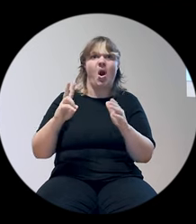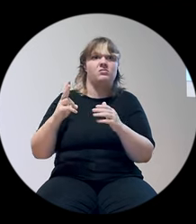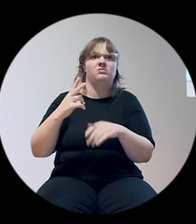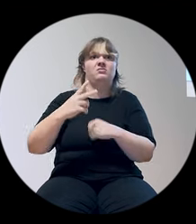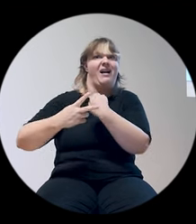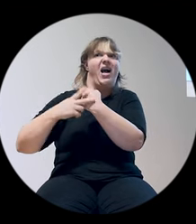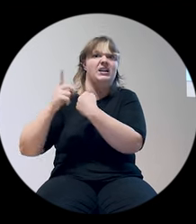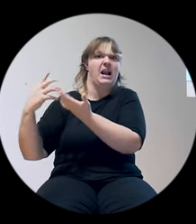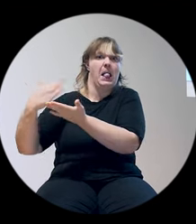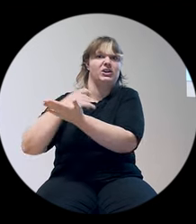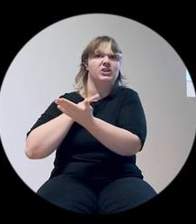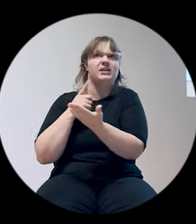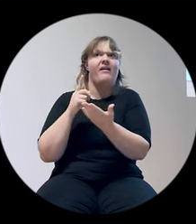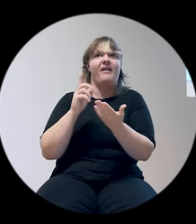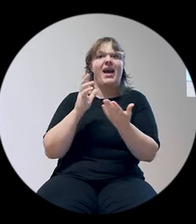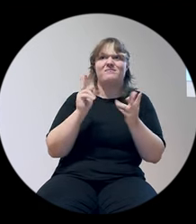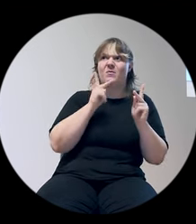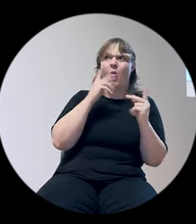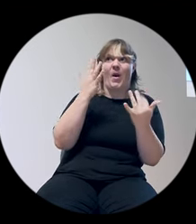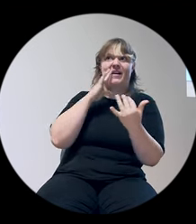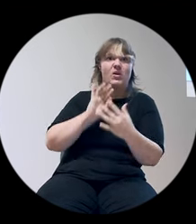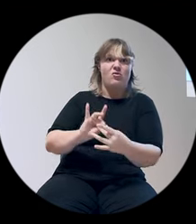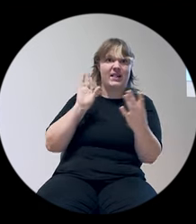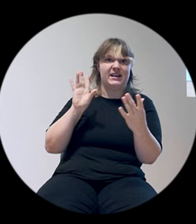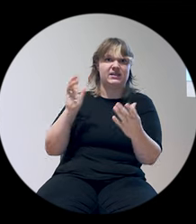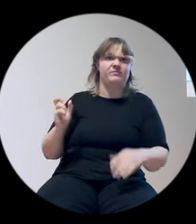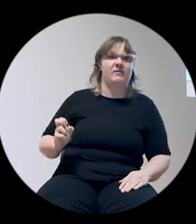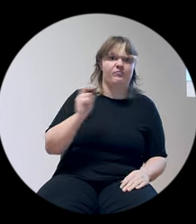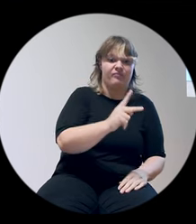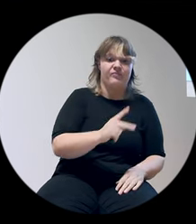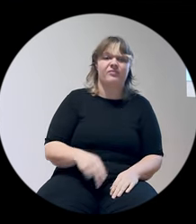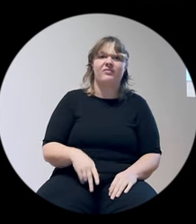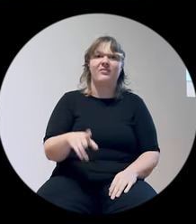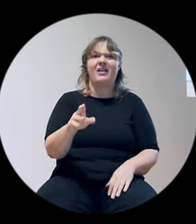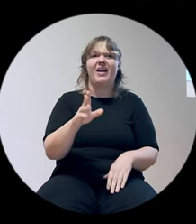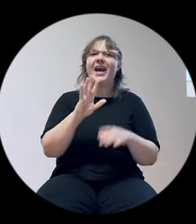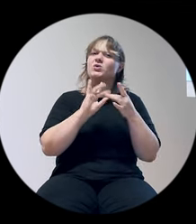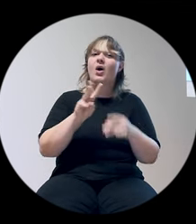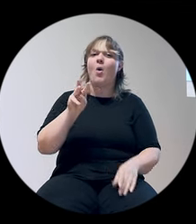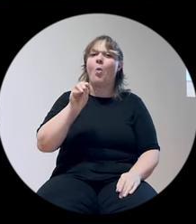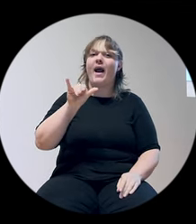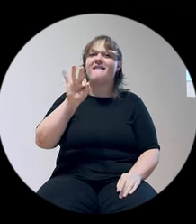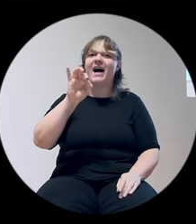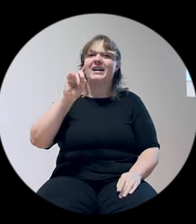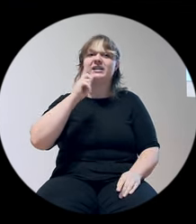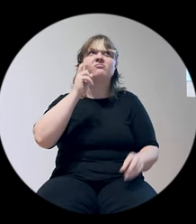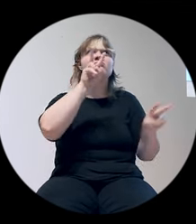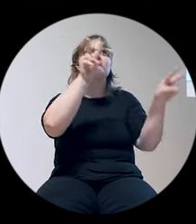release. The work is a plan for wayfinding, a map of origination, and a reminder that the return is a requirement for